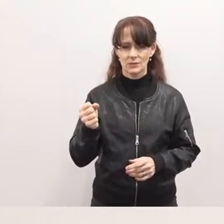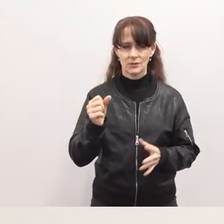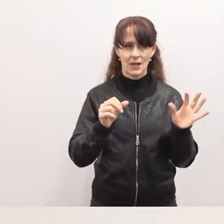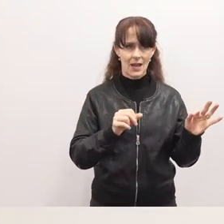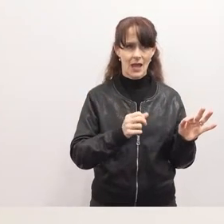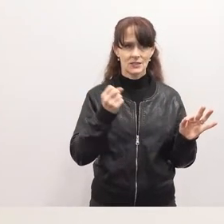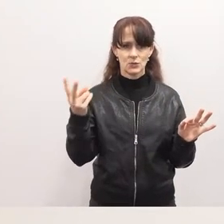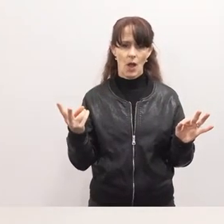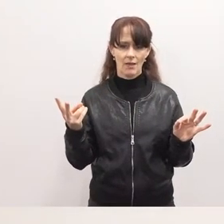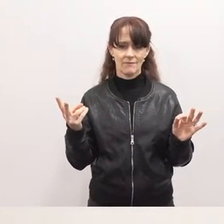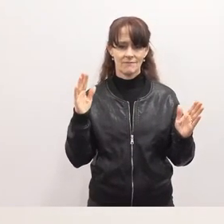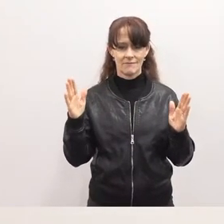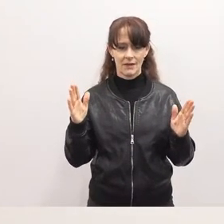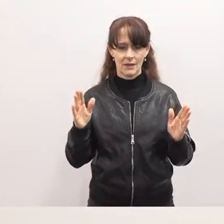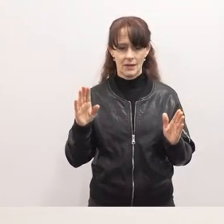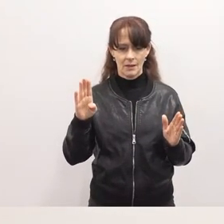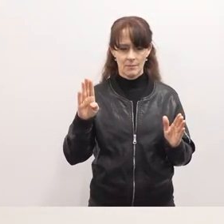to 12.